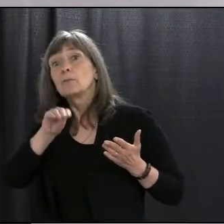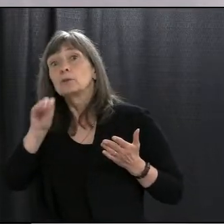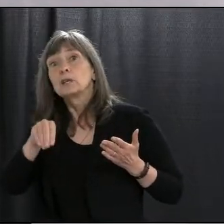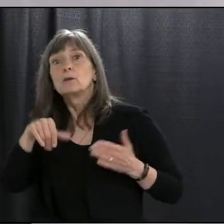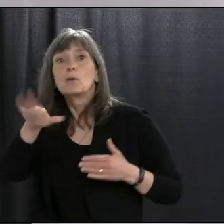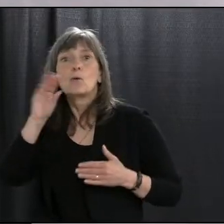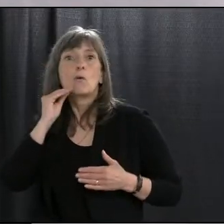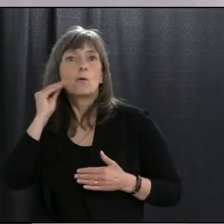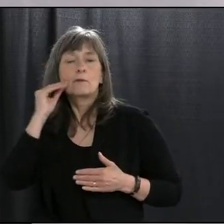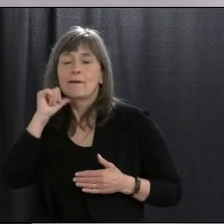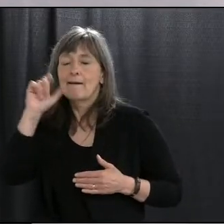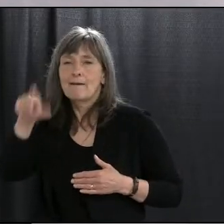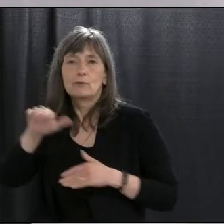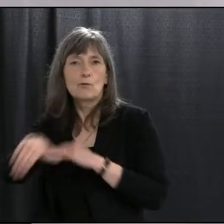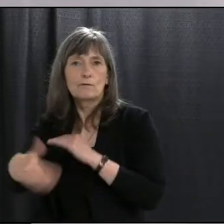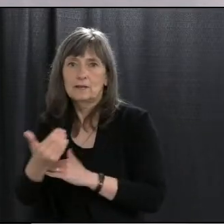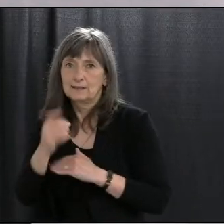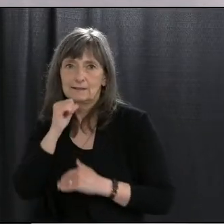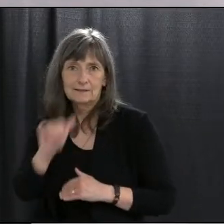and no longer have to stay in hospital.